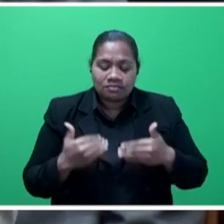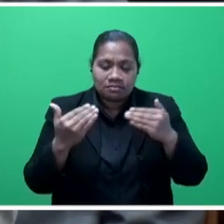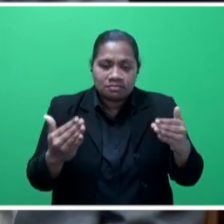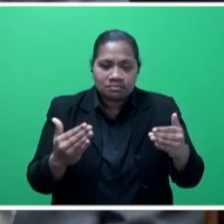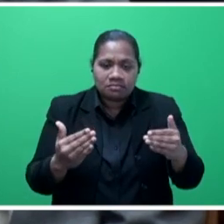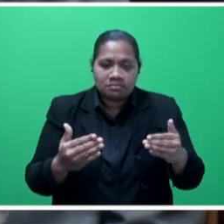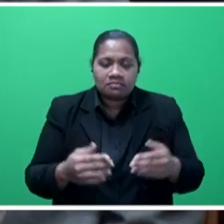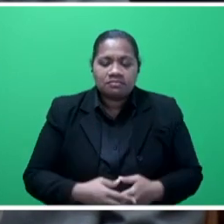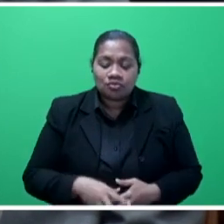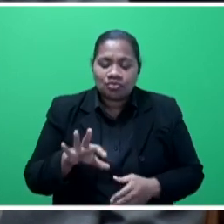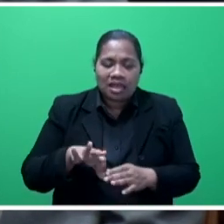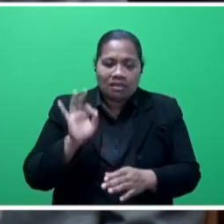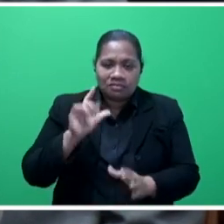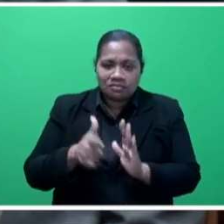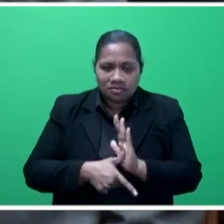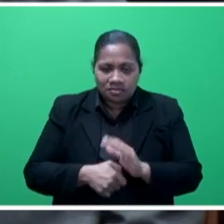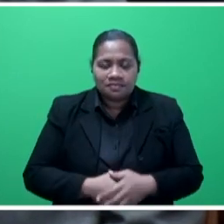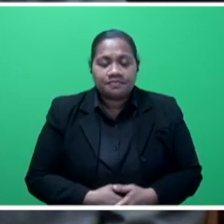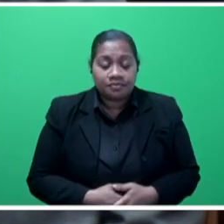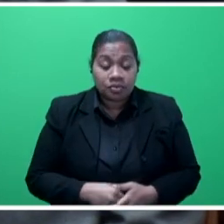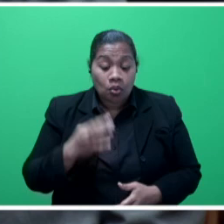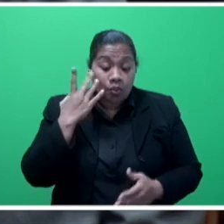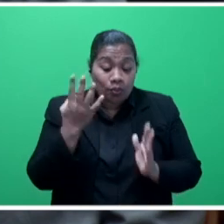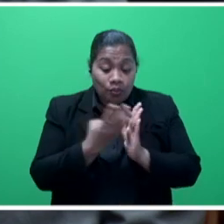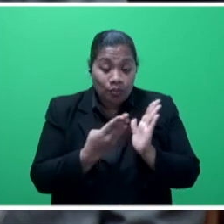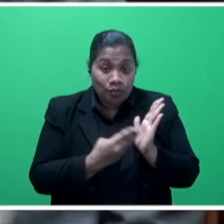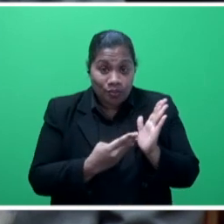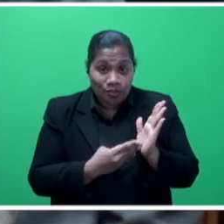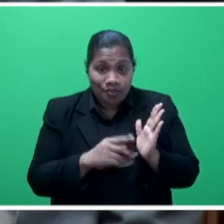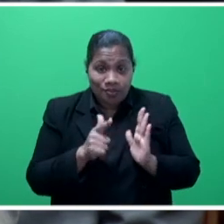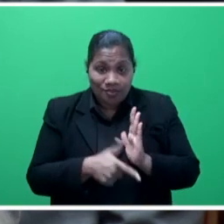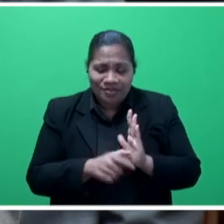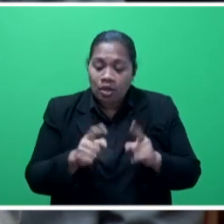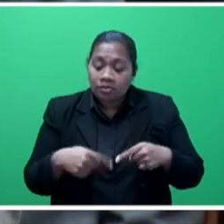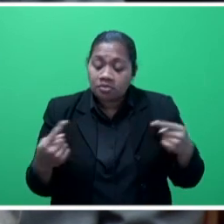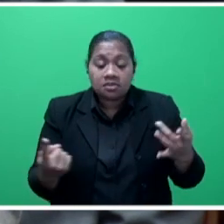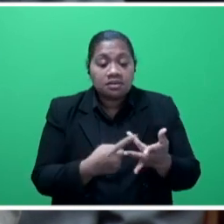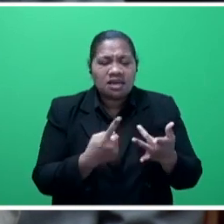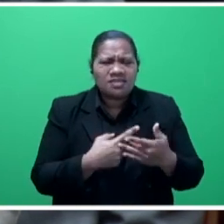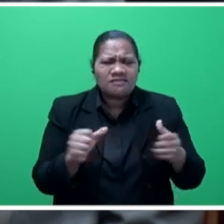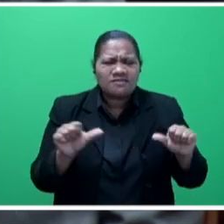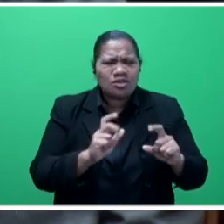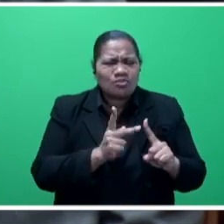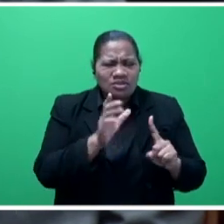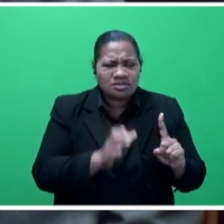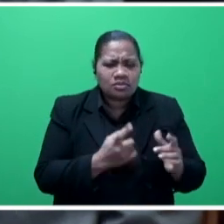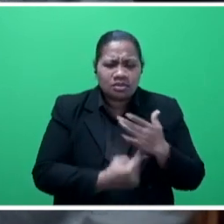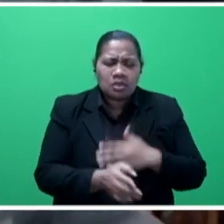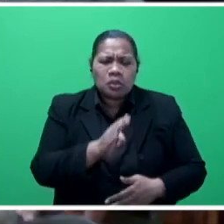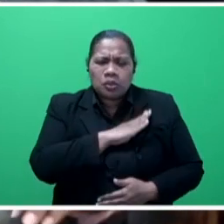election. Since the budget announcement, the opposition and other failed politicians were busy